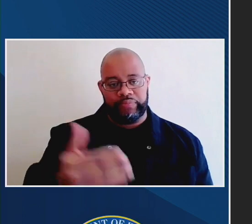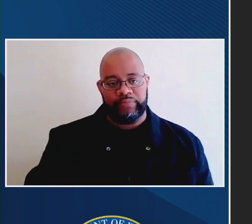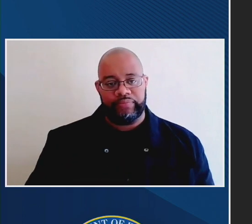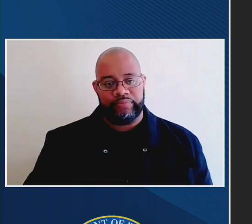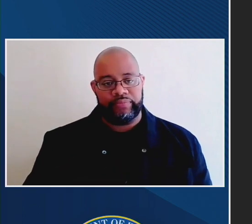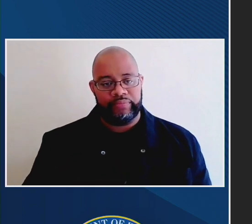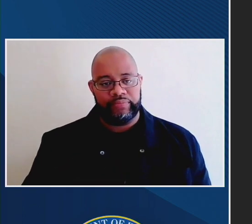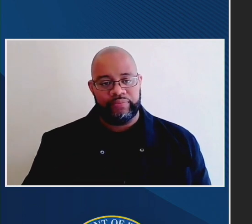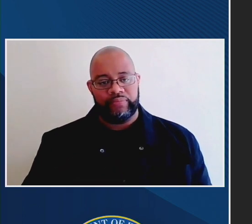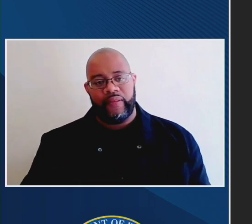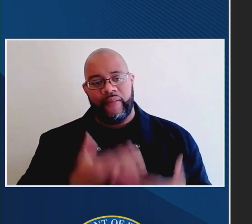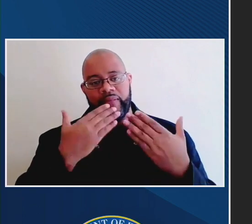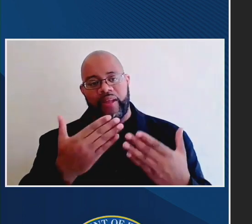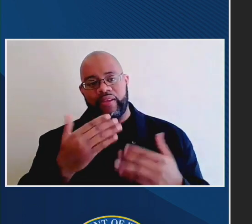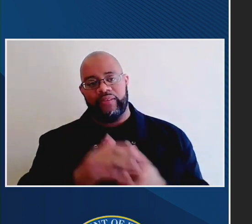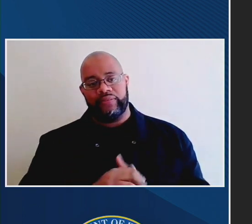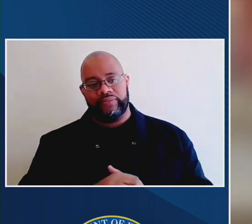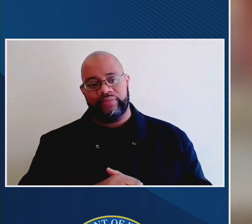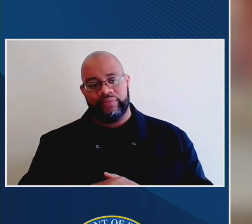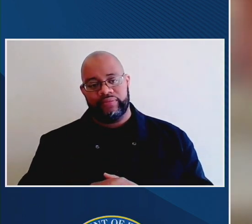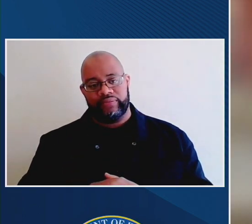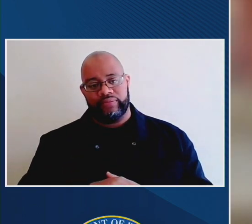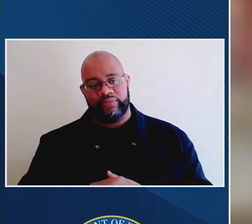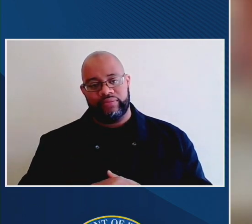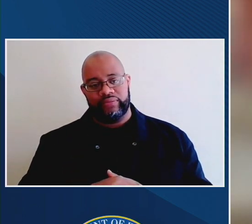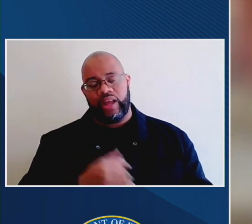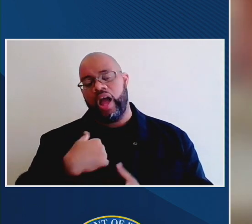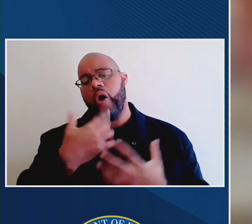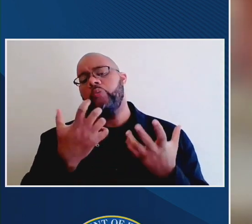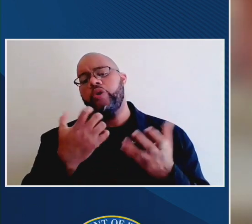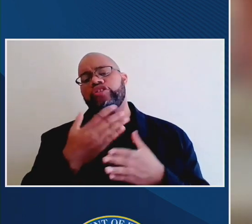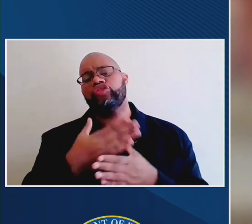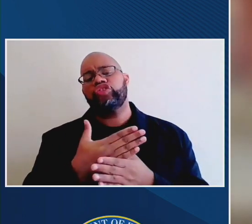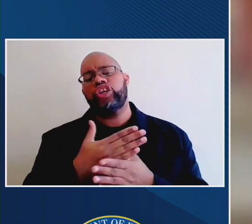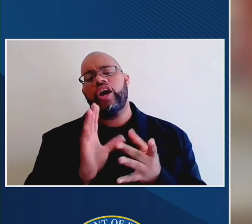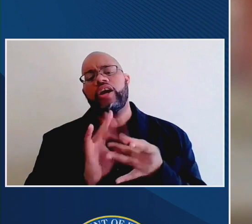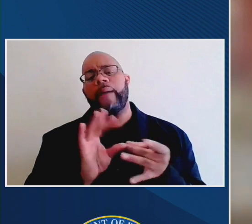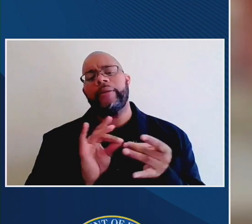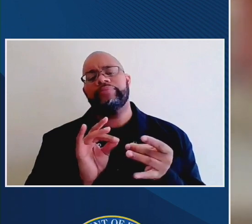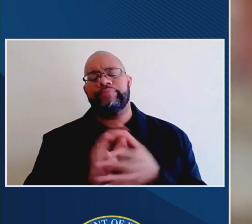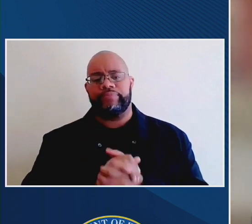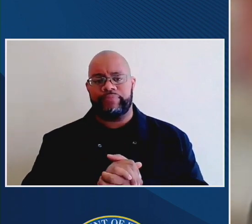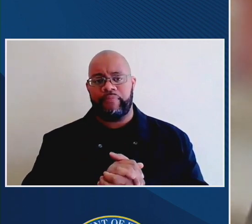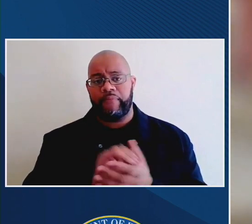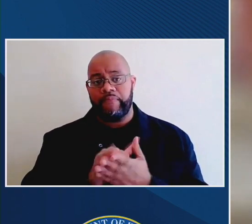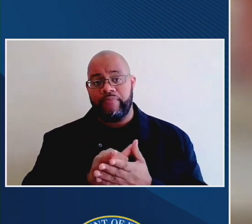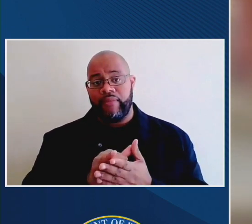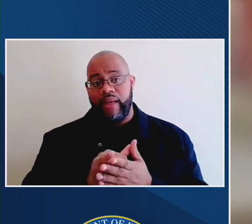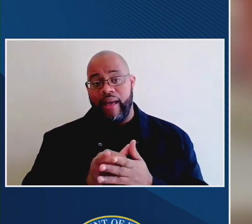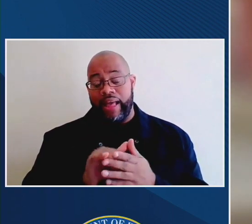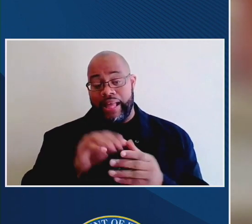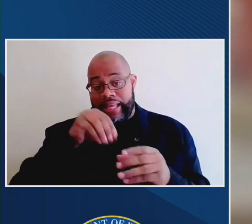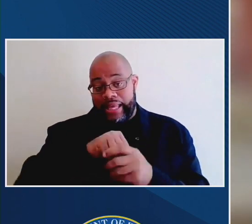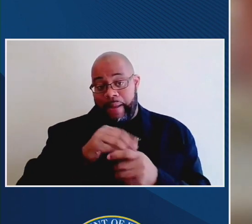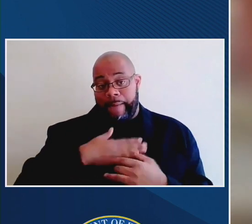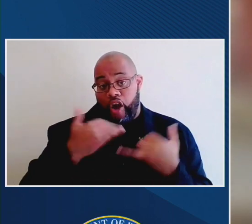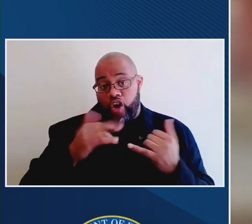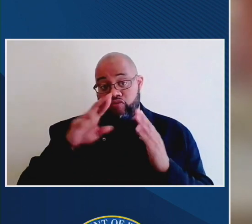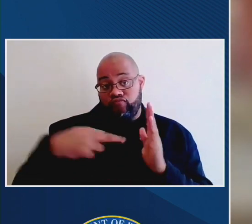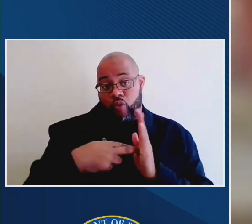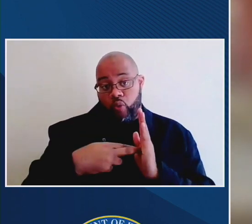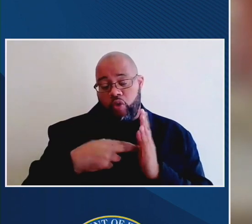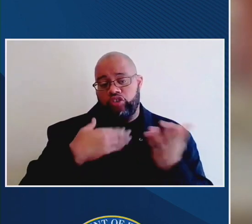Thank you. I wanted to just share a comment that, as in my current role, I serve